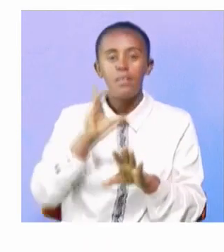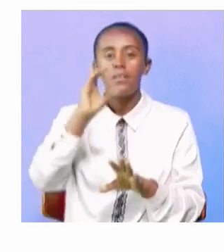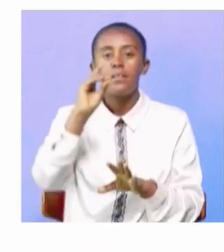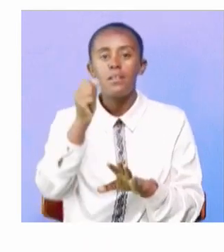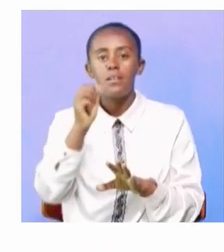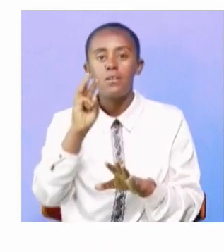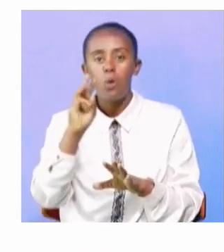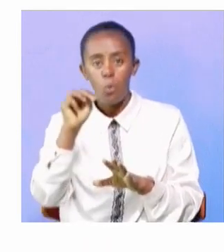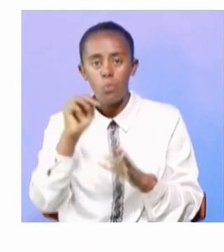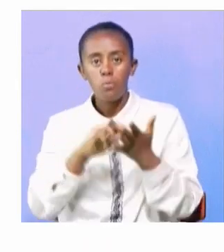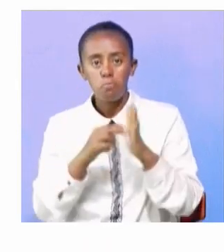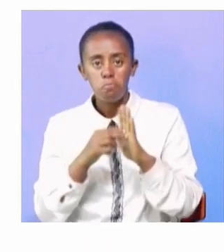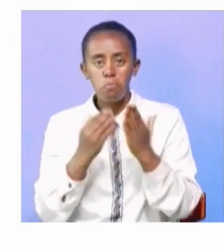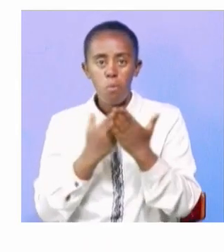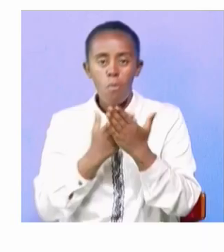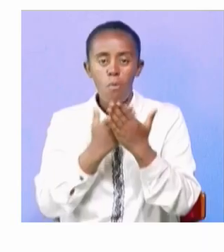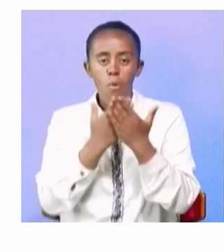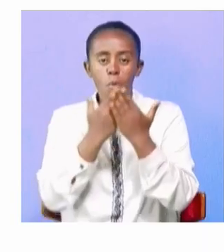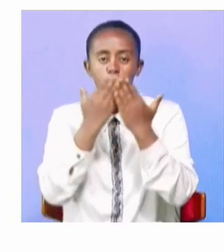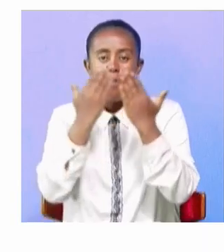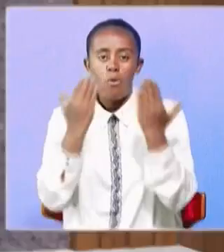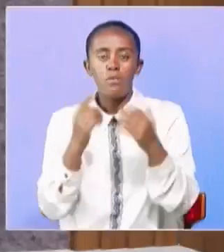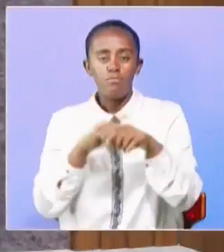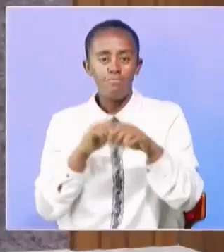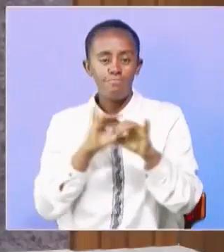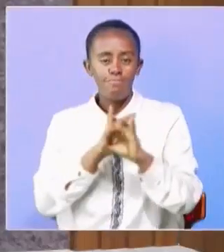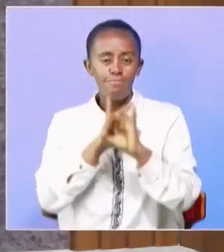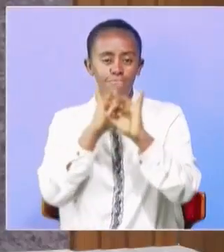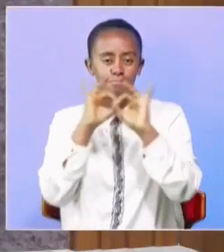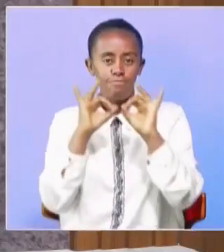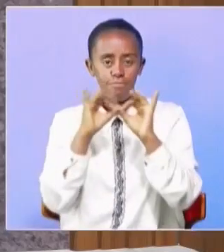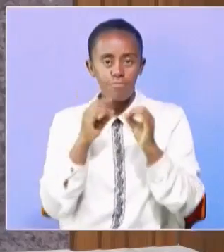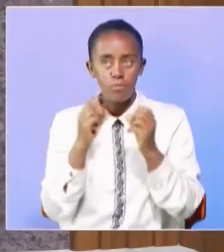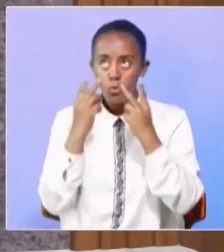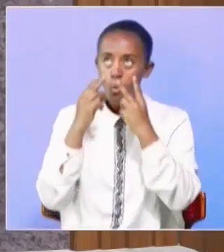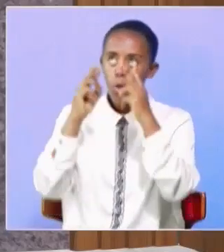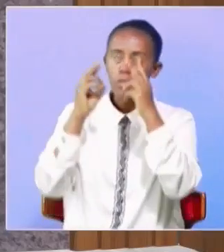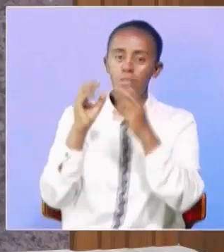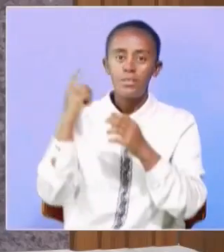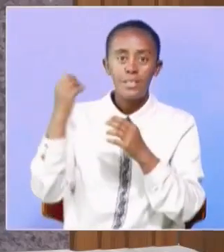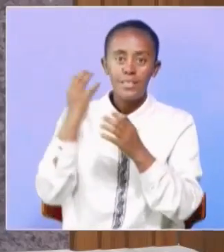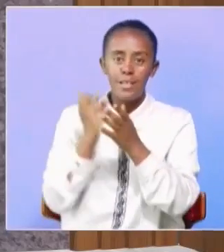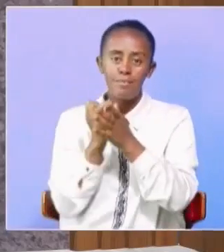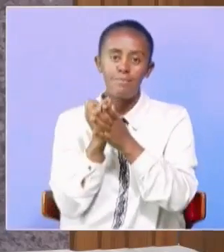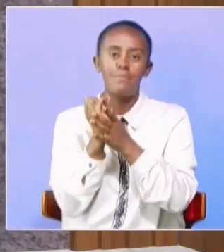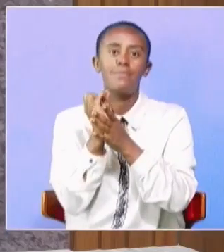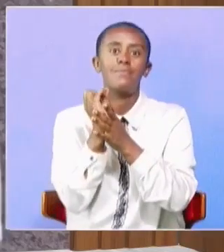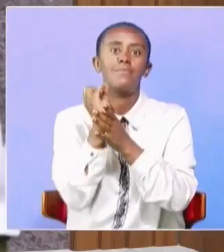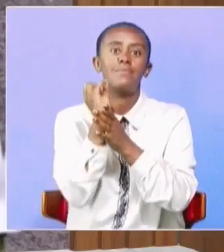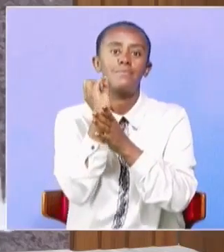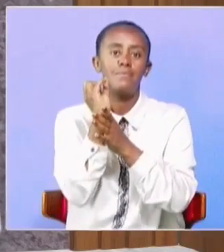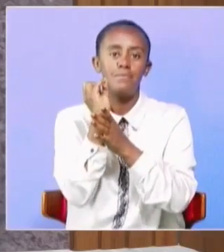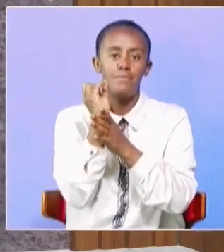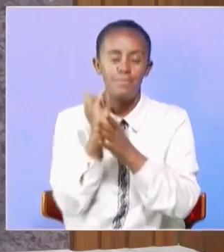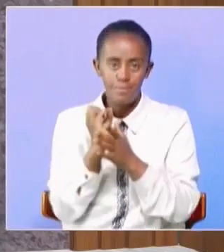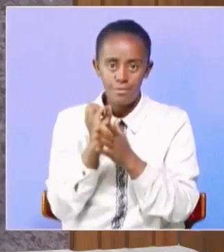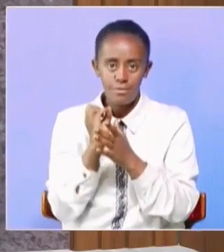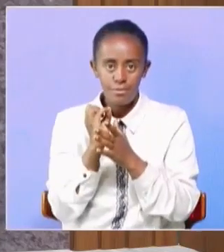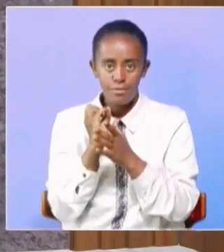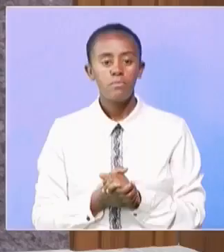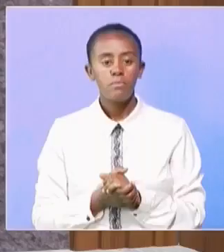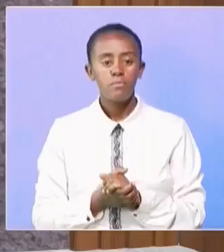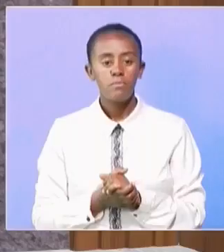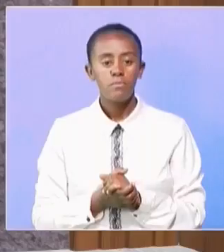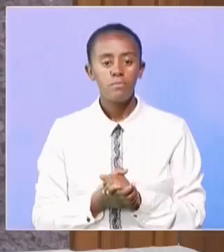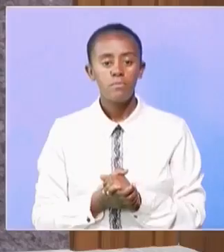dawn, in the mornings, early in the mornings, to watch the sunrise. If it is the sunrise, then it's definitely